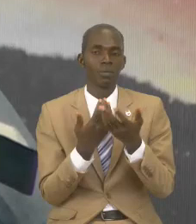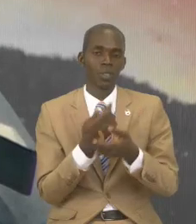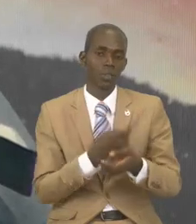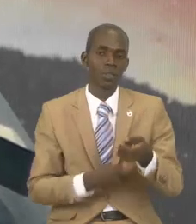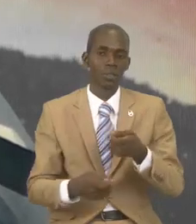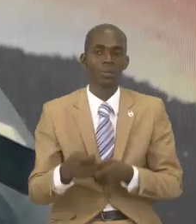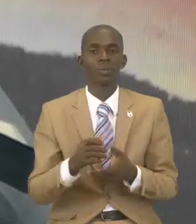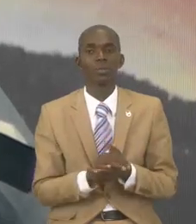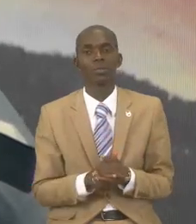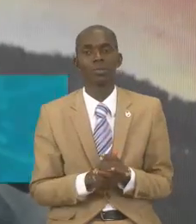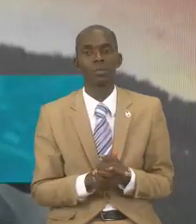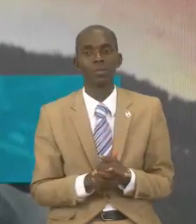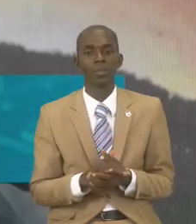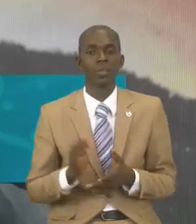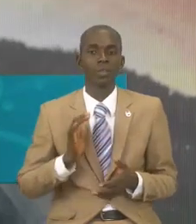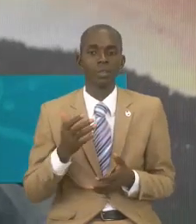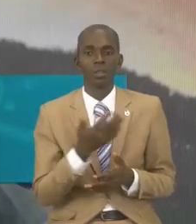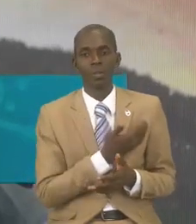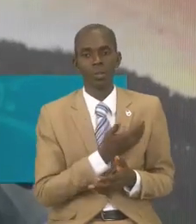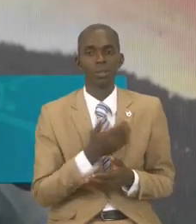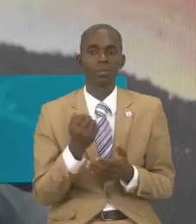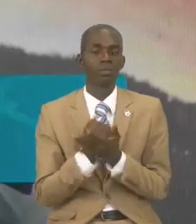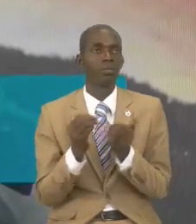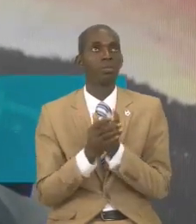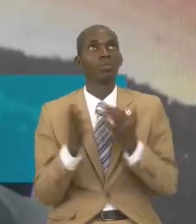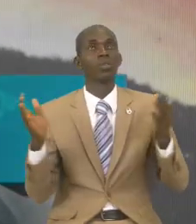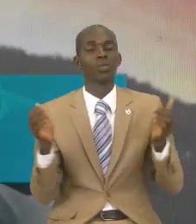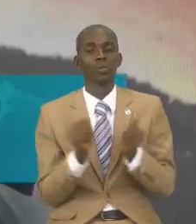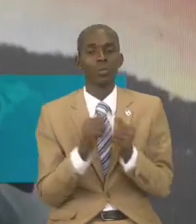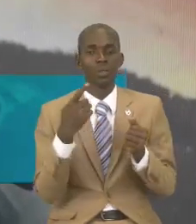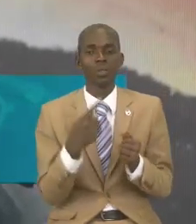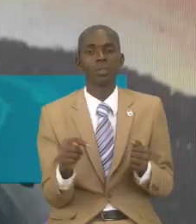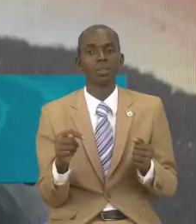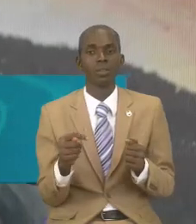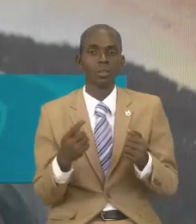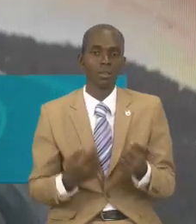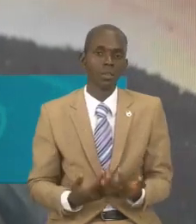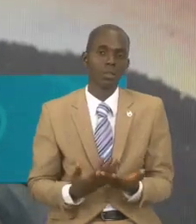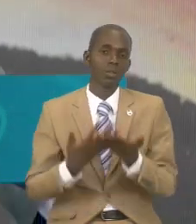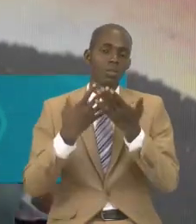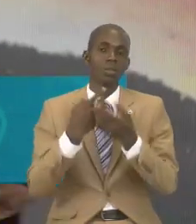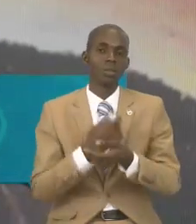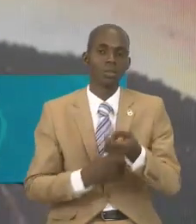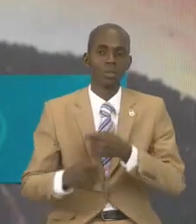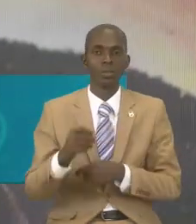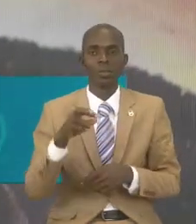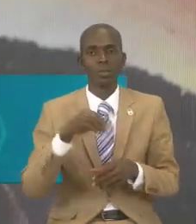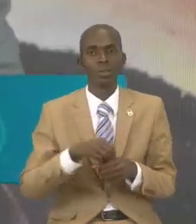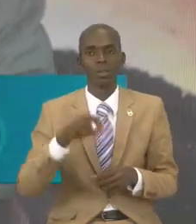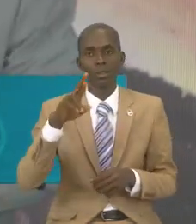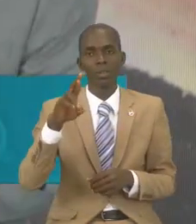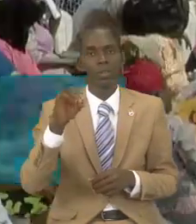substitute. Our crucifixion with the sacrificial substitute. Romans